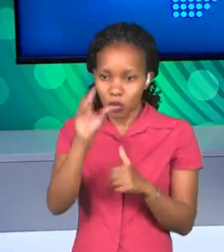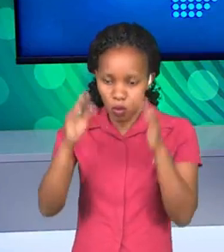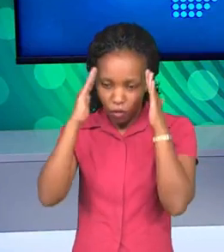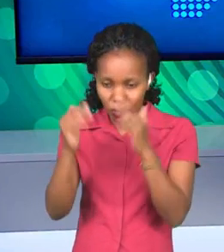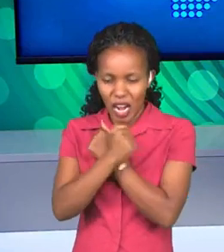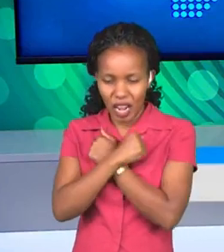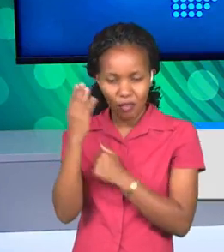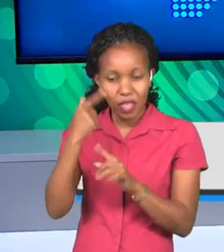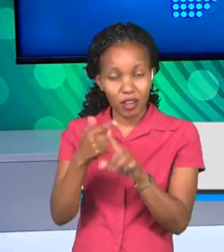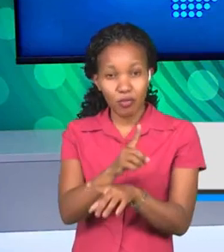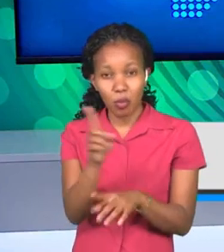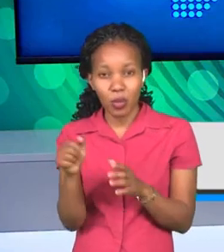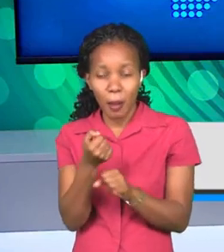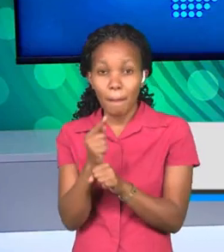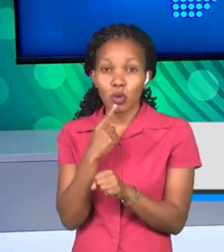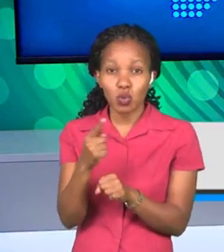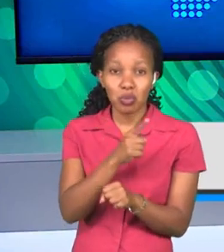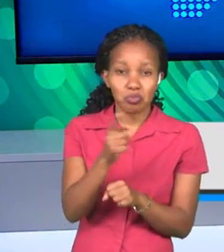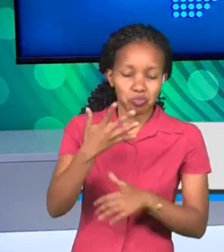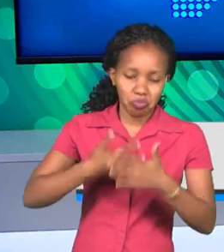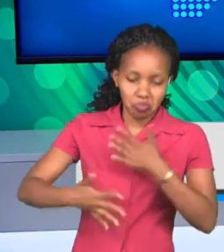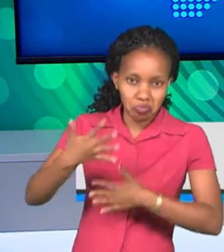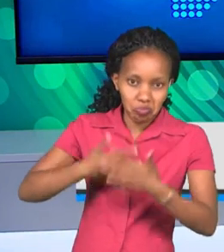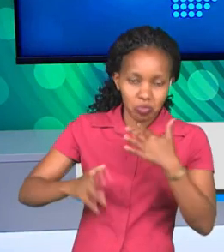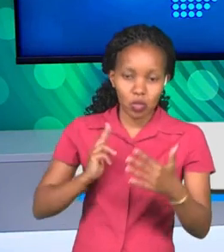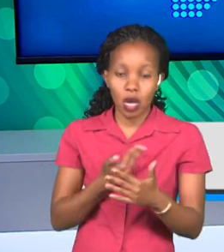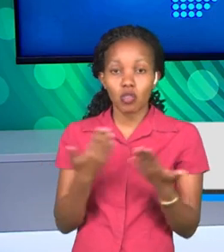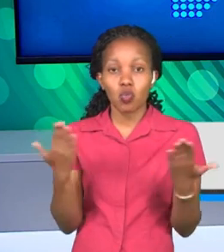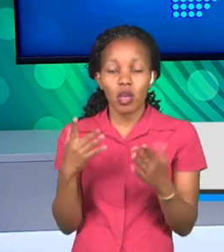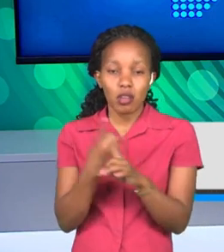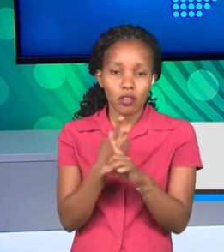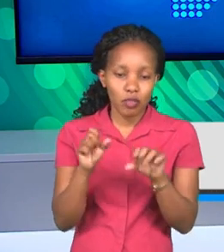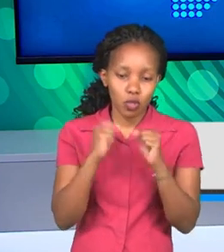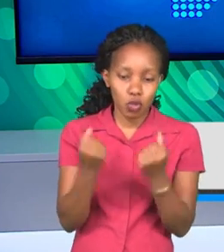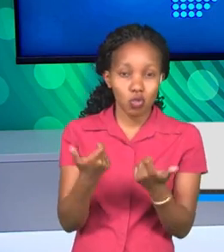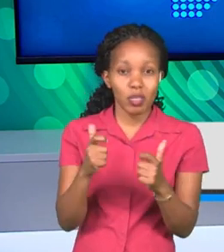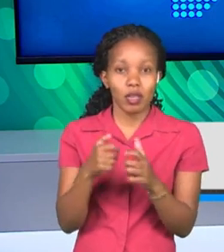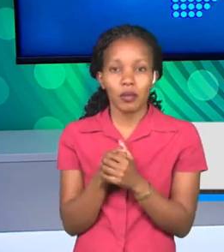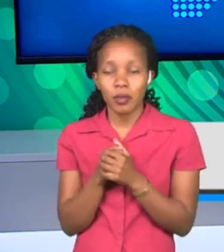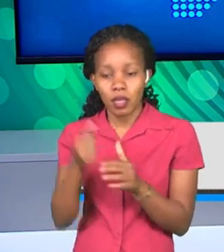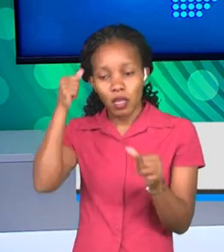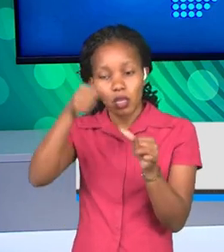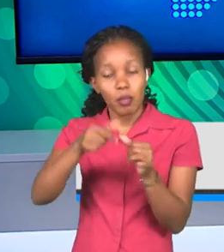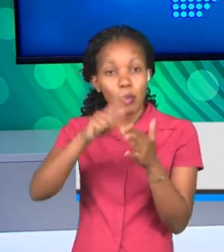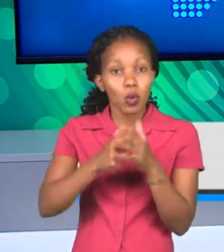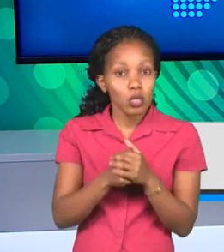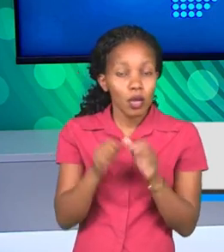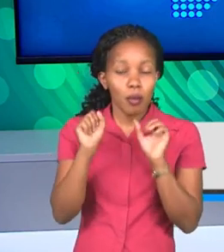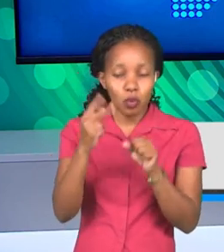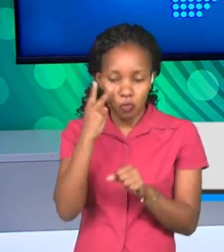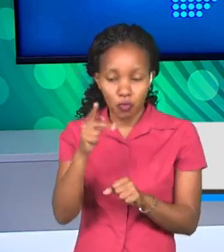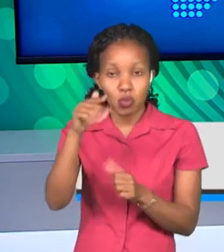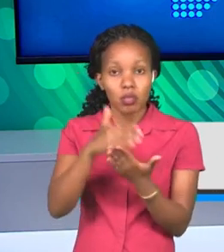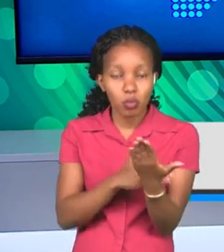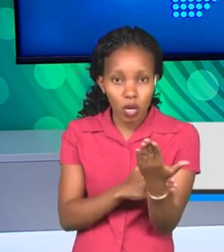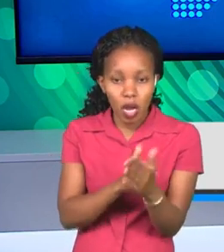Focus, we love hearing from you. So make sure you get interactive with us on our various social media pages. Remember, you can view this